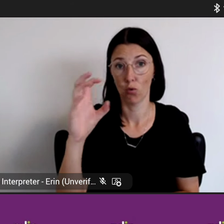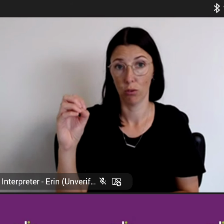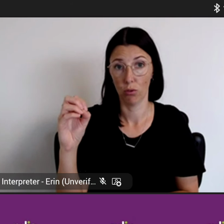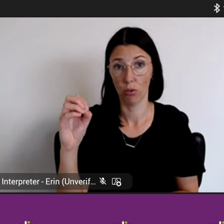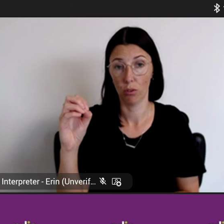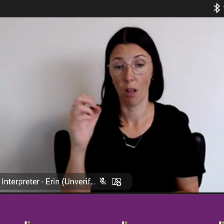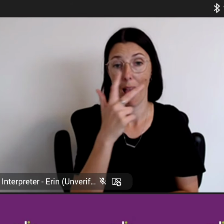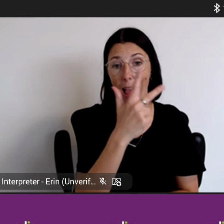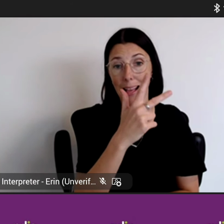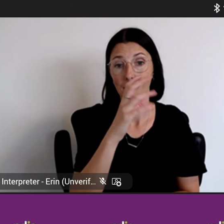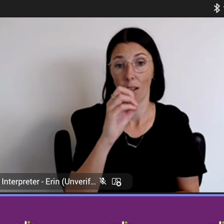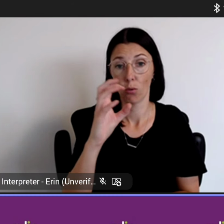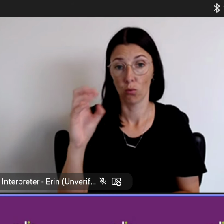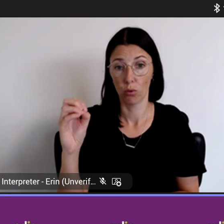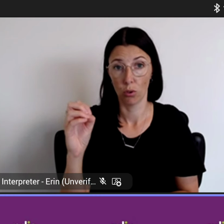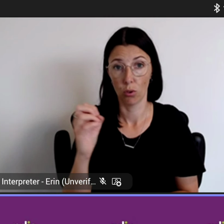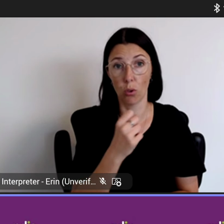800